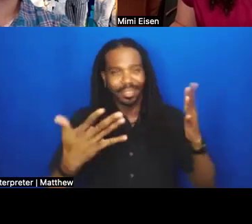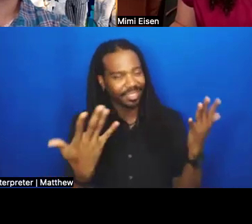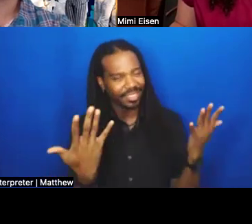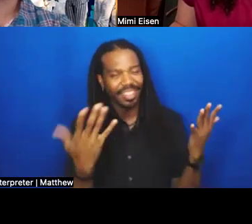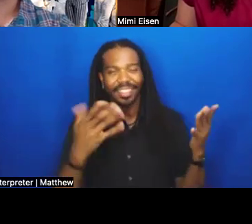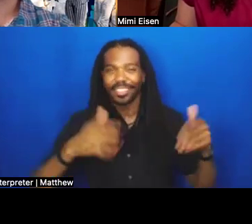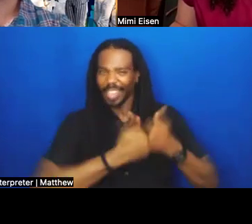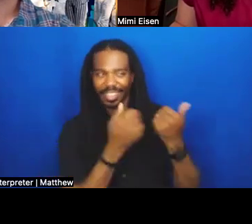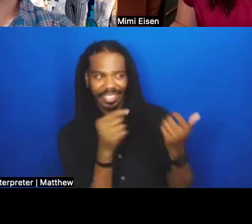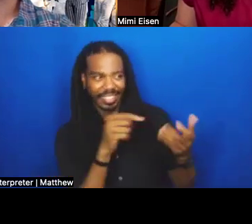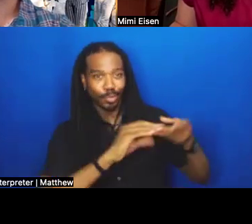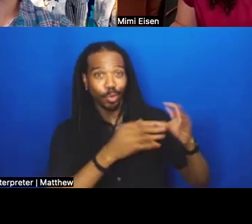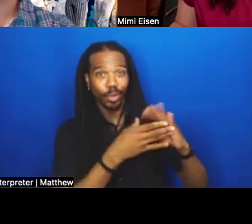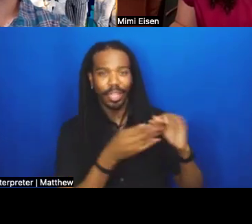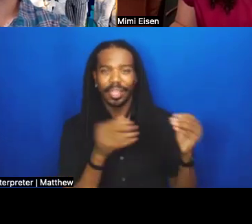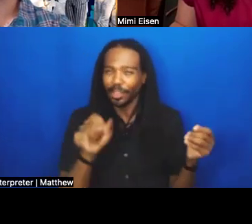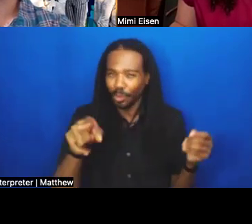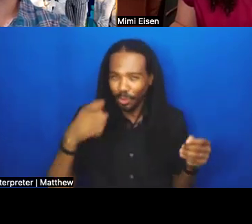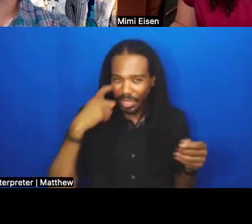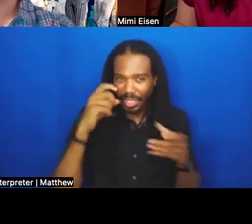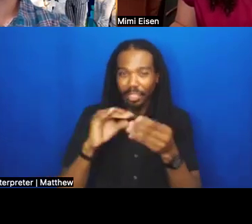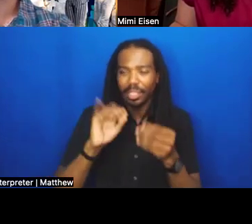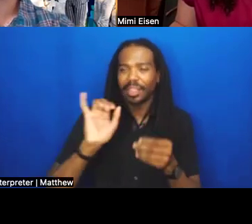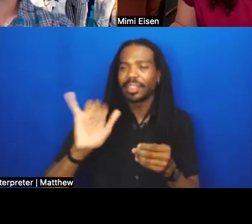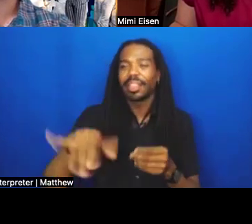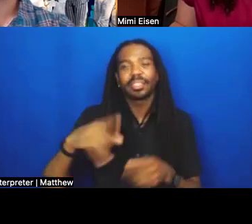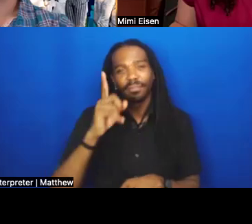as you said in the beginning, Adam, is a fairy tale. And it's one that